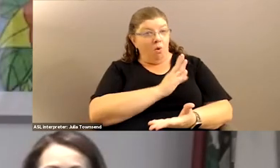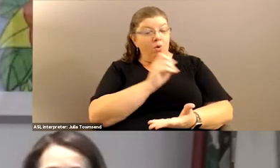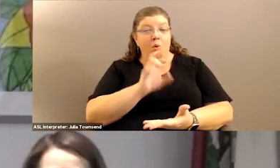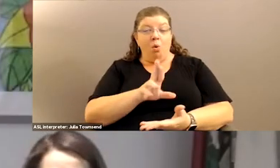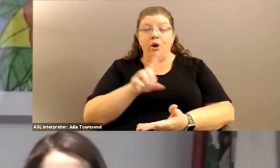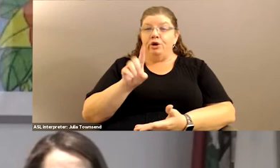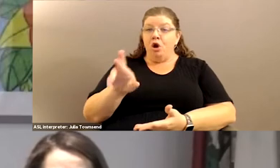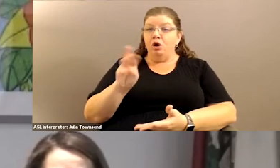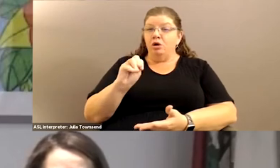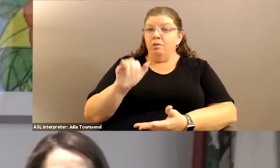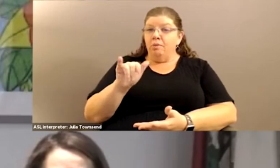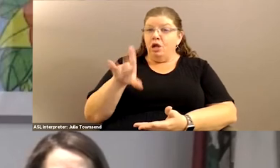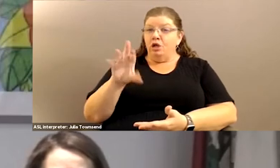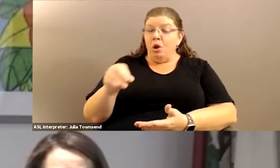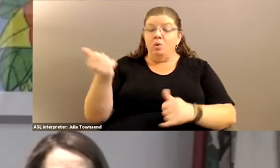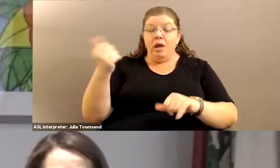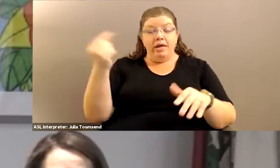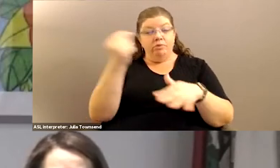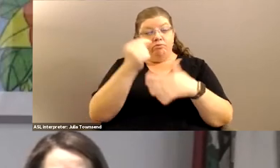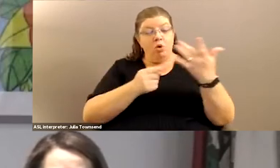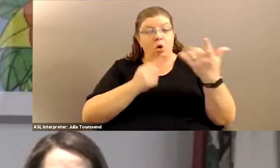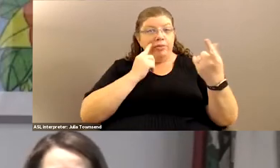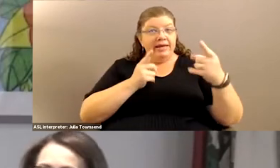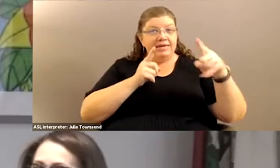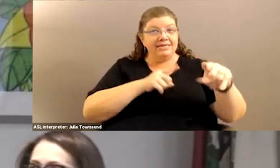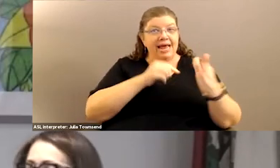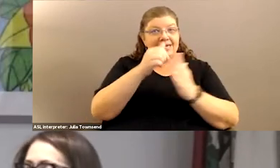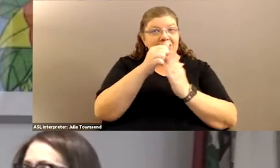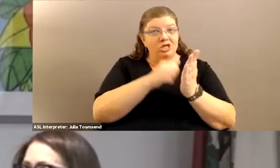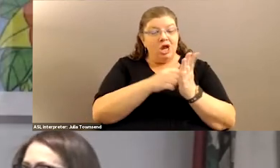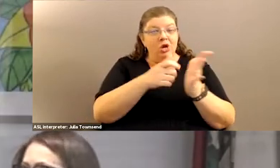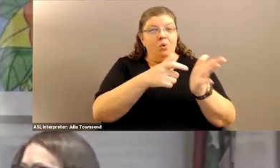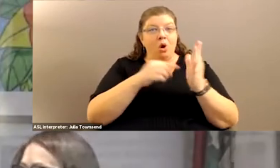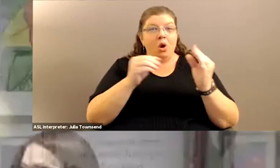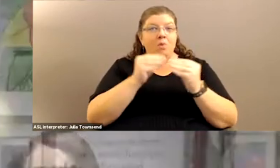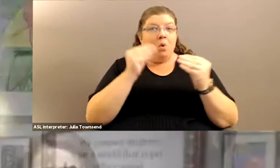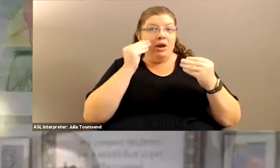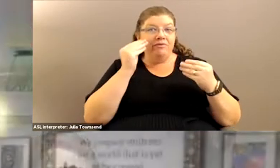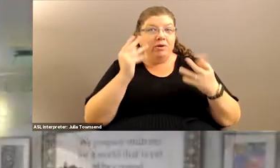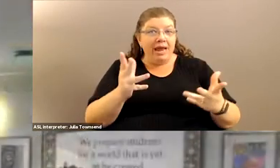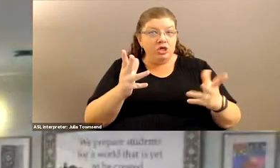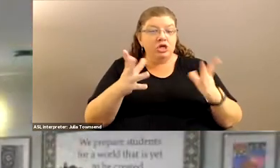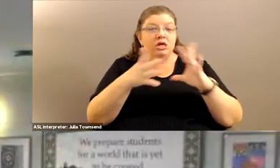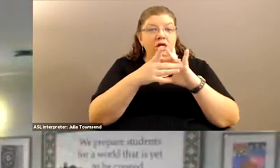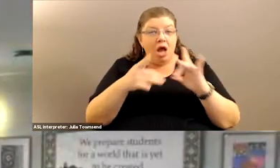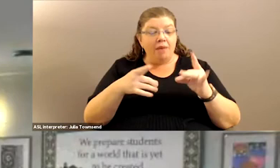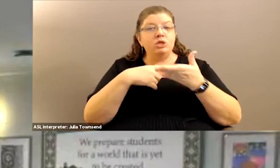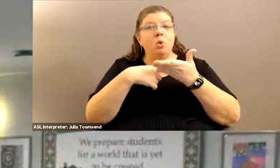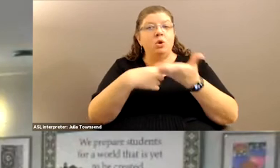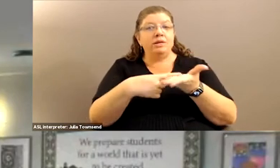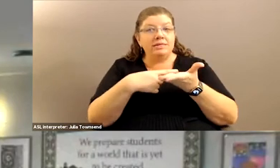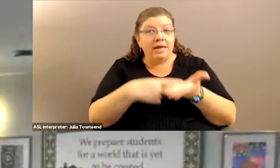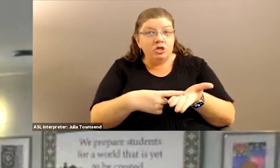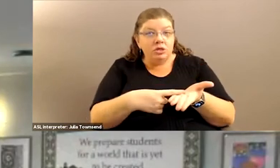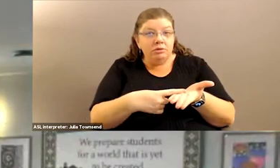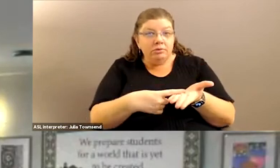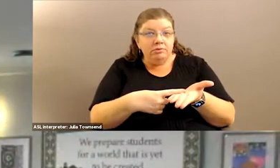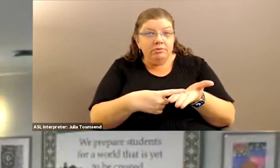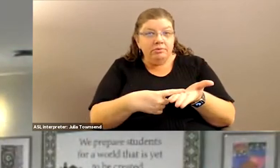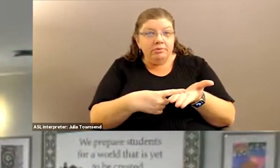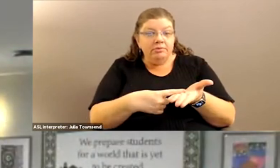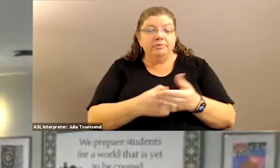maldonado are there any items on the consent agenda that require more information comments or discussion for you